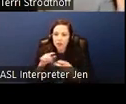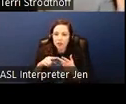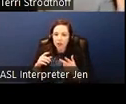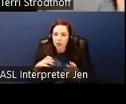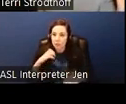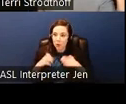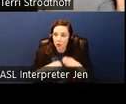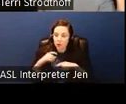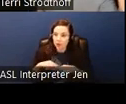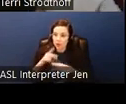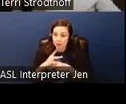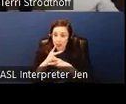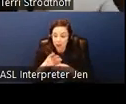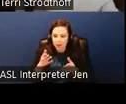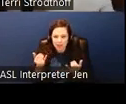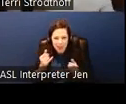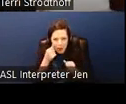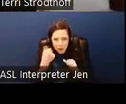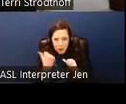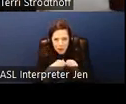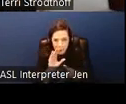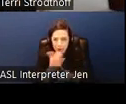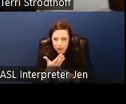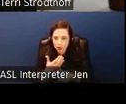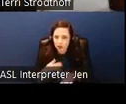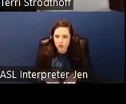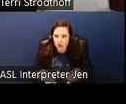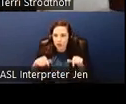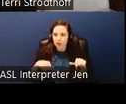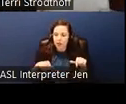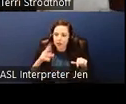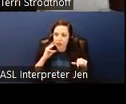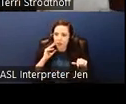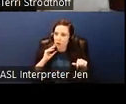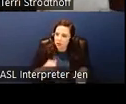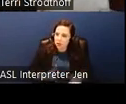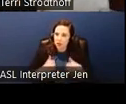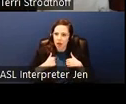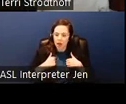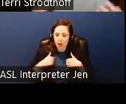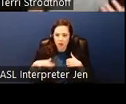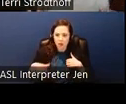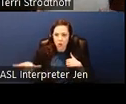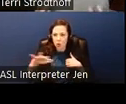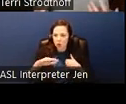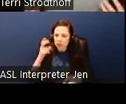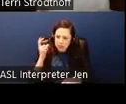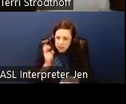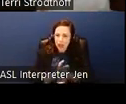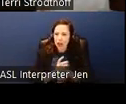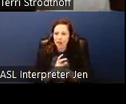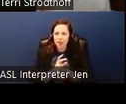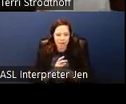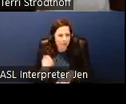we all exist in, that the water that we swim in, it's very difficult in that culture to be able to show up